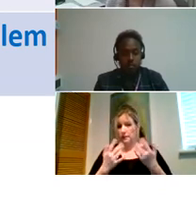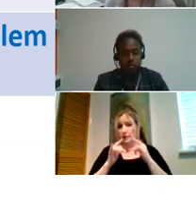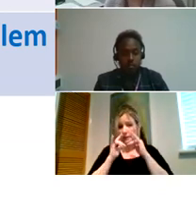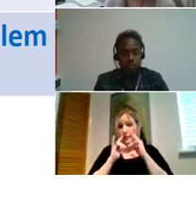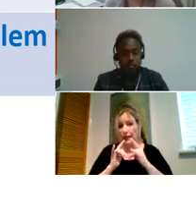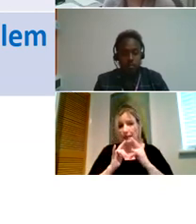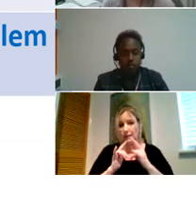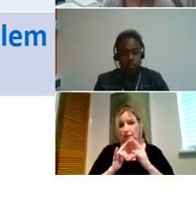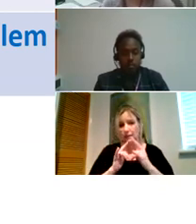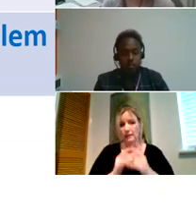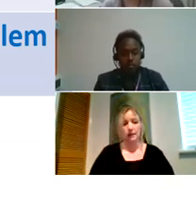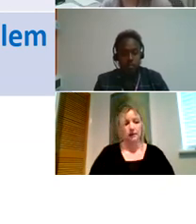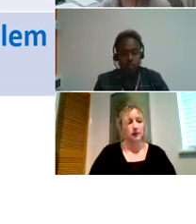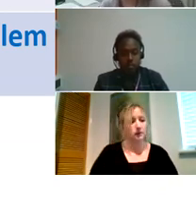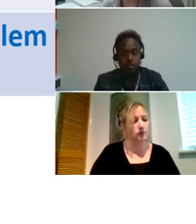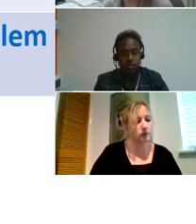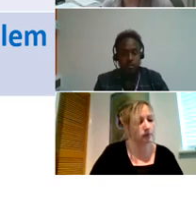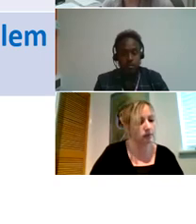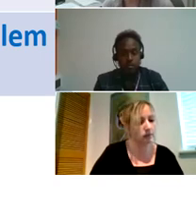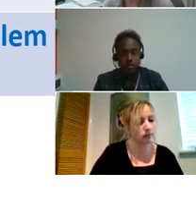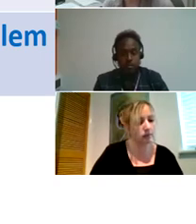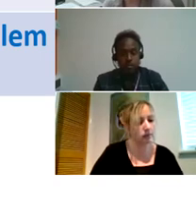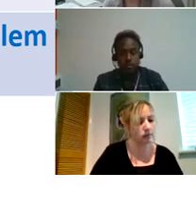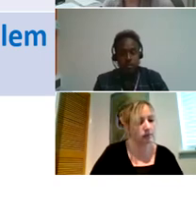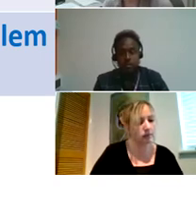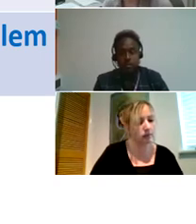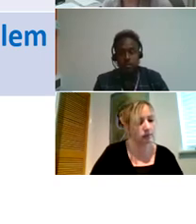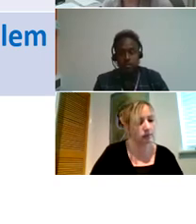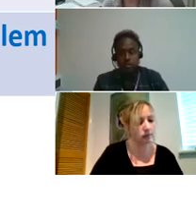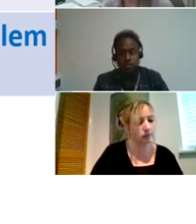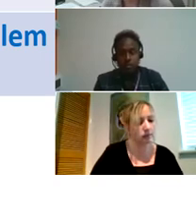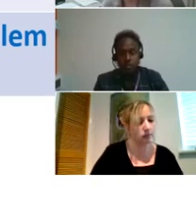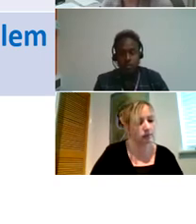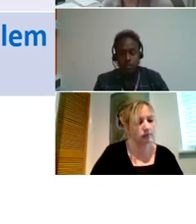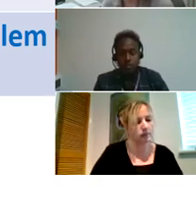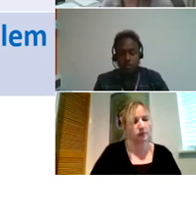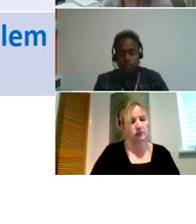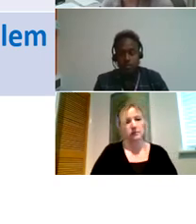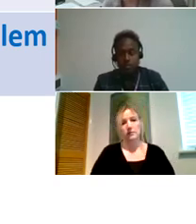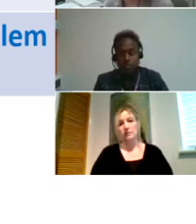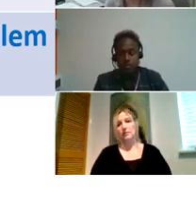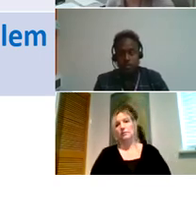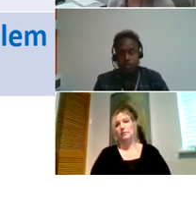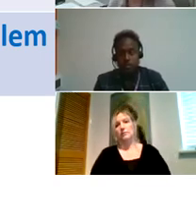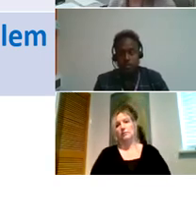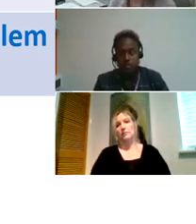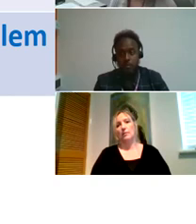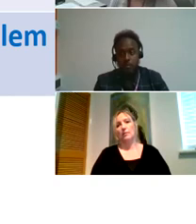are on top of your ability and see which areas you need more